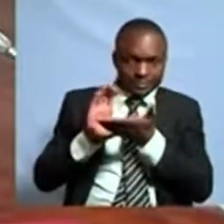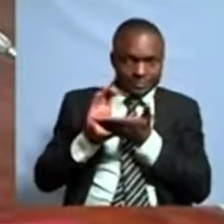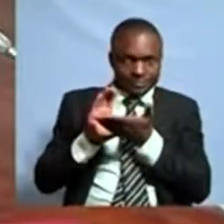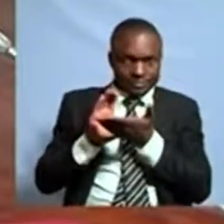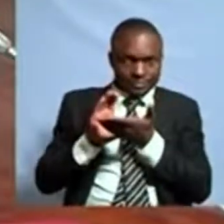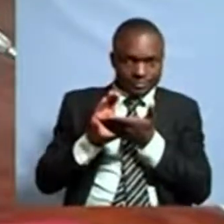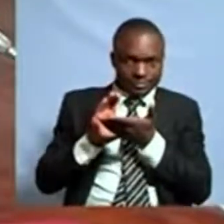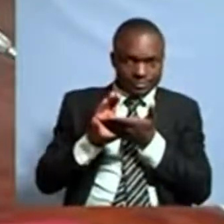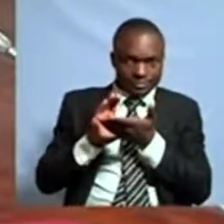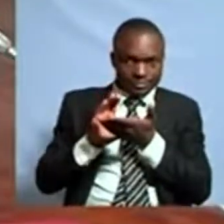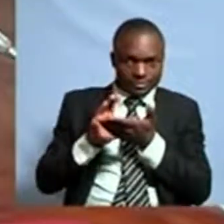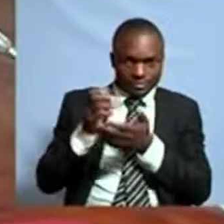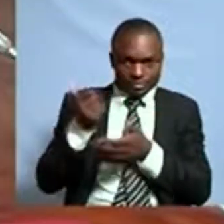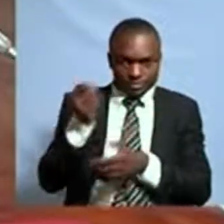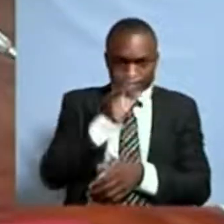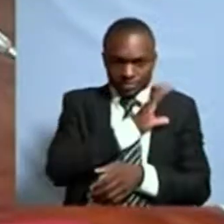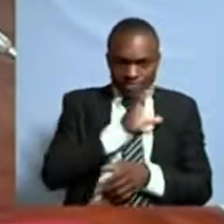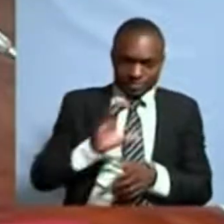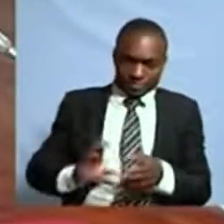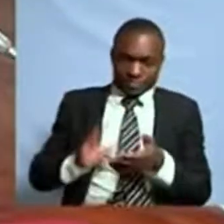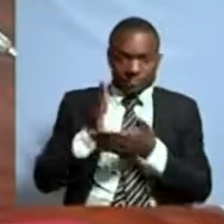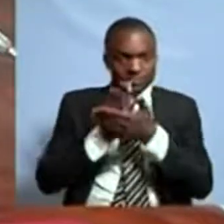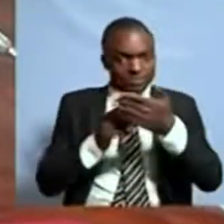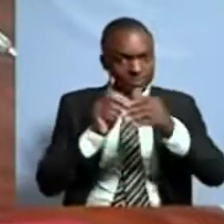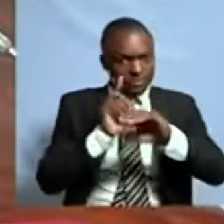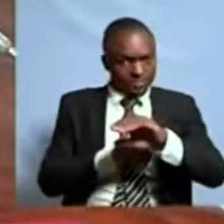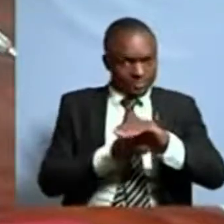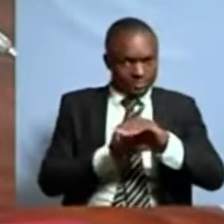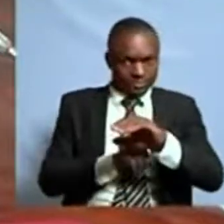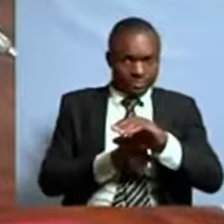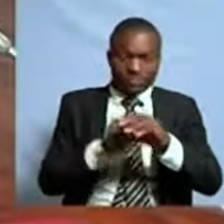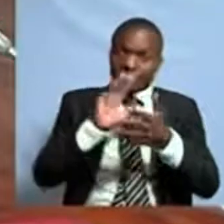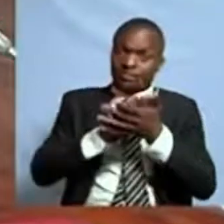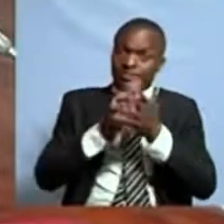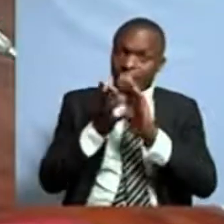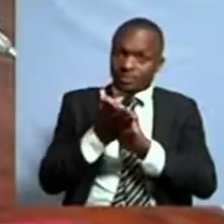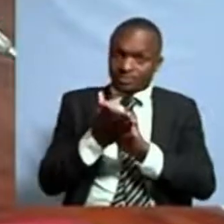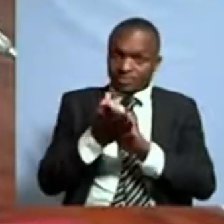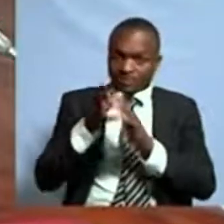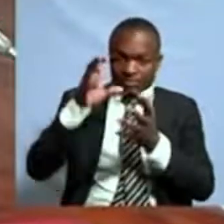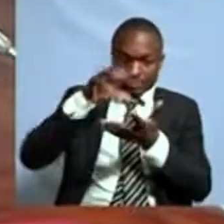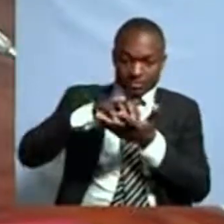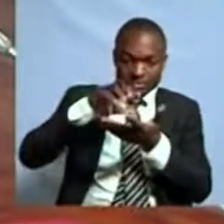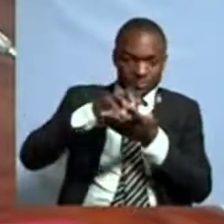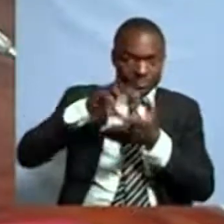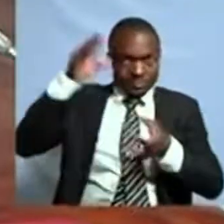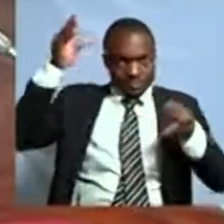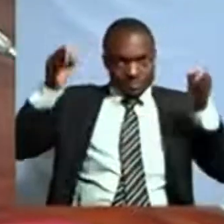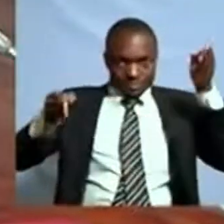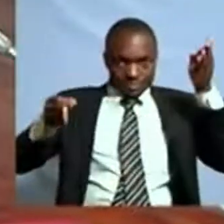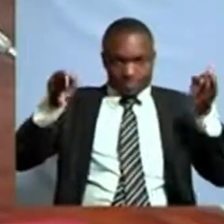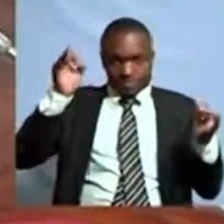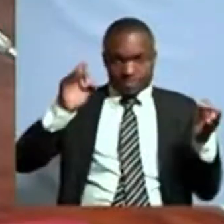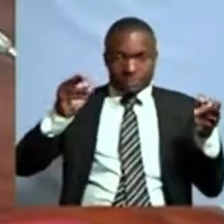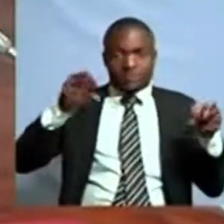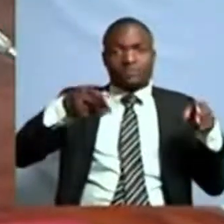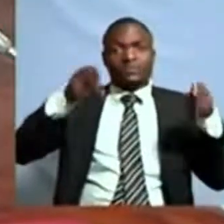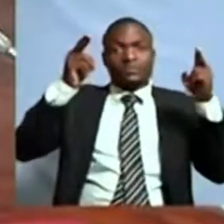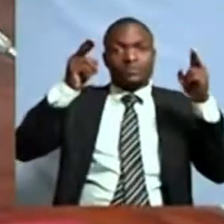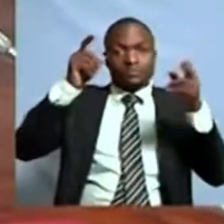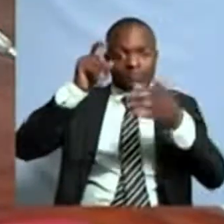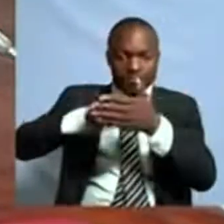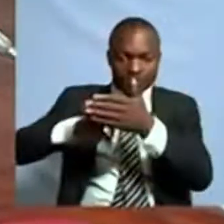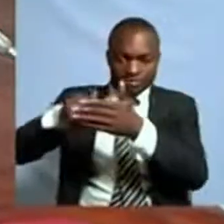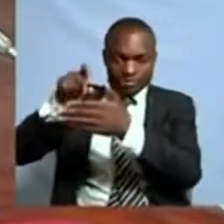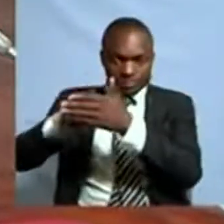defaulter, at times it becomes a court case, and there are huge legal fees that are